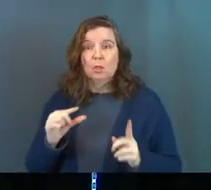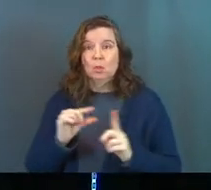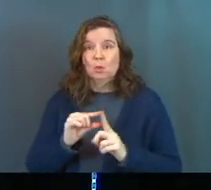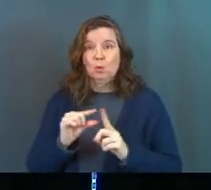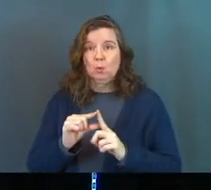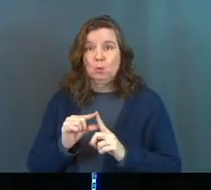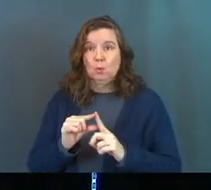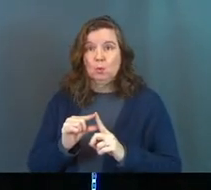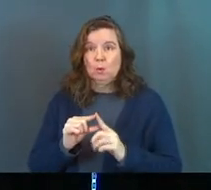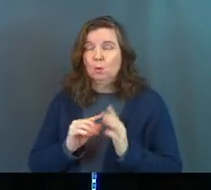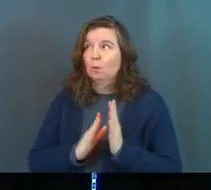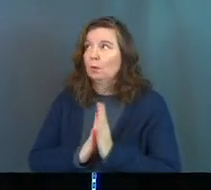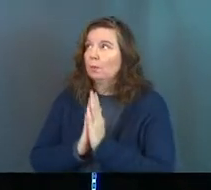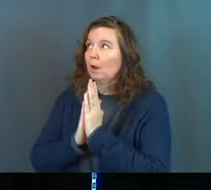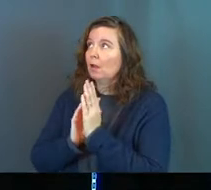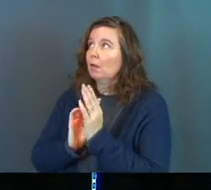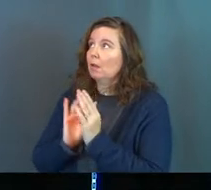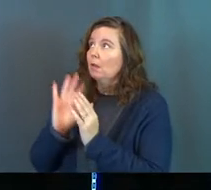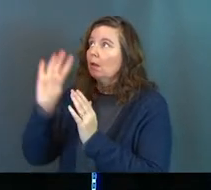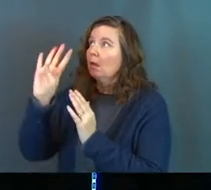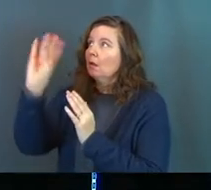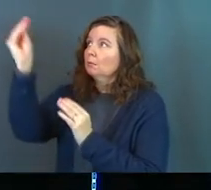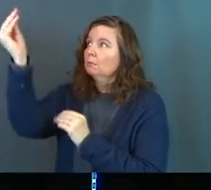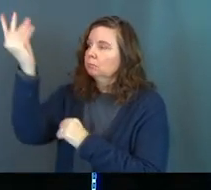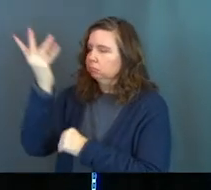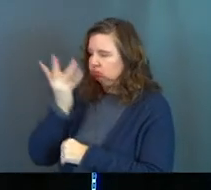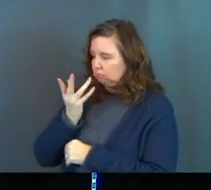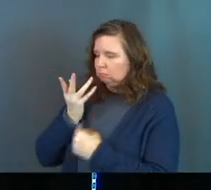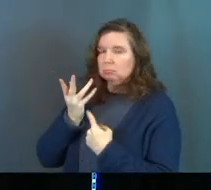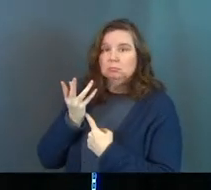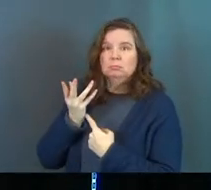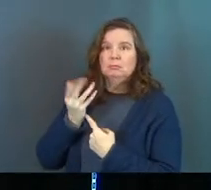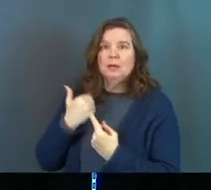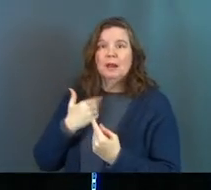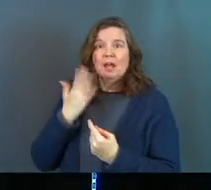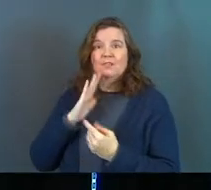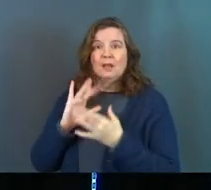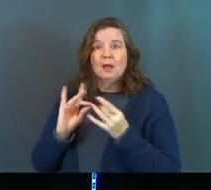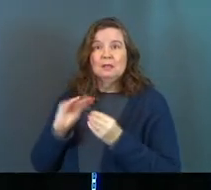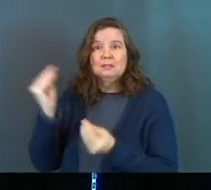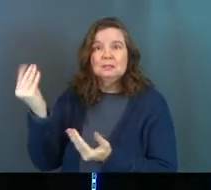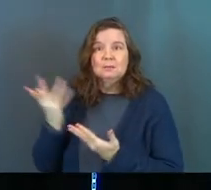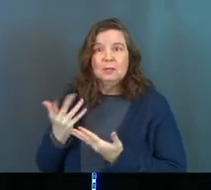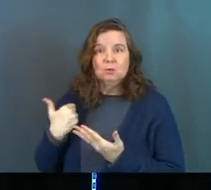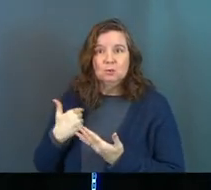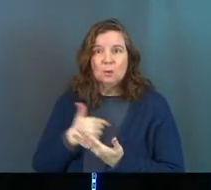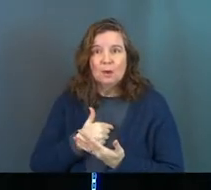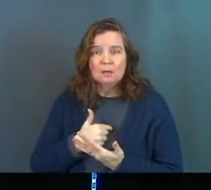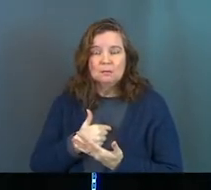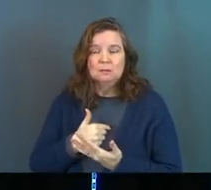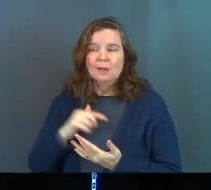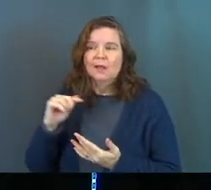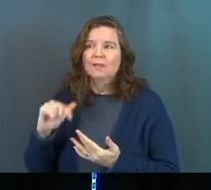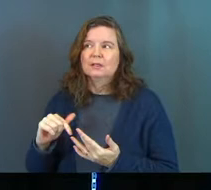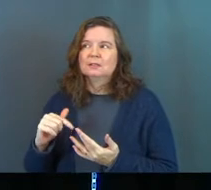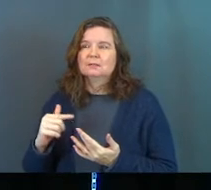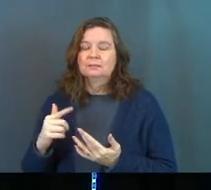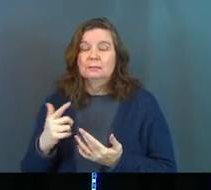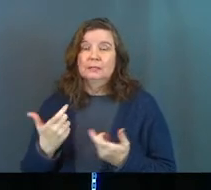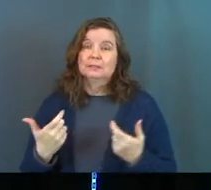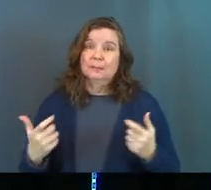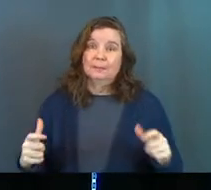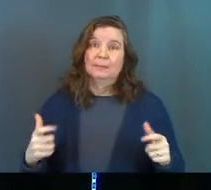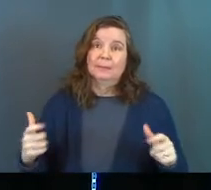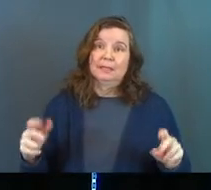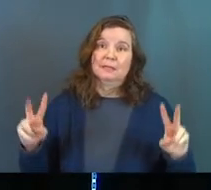words that come back to us and having God speak to us. And this is it's a